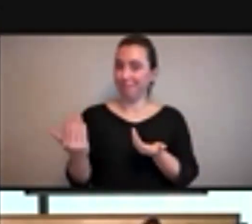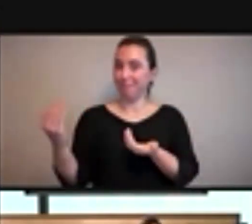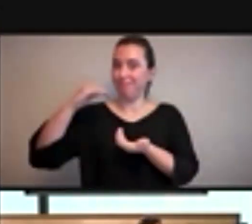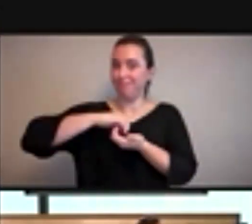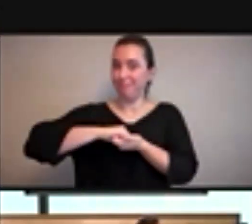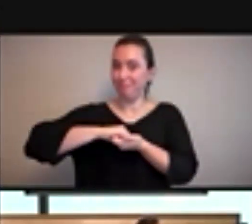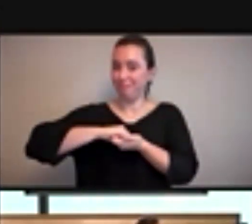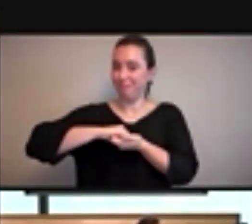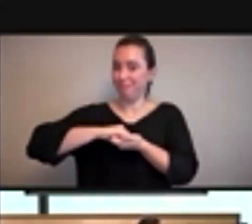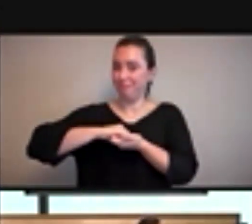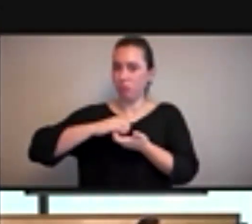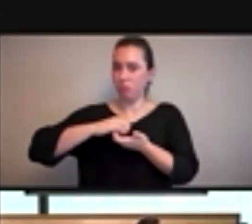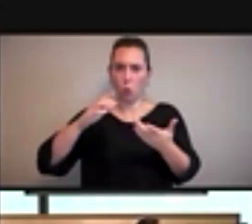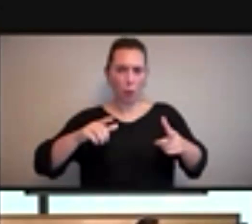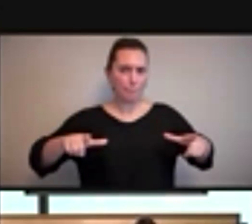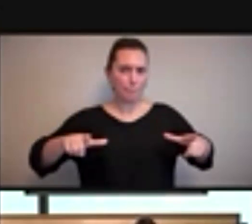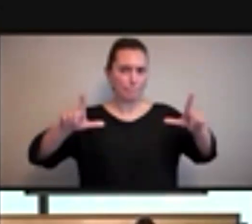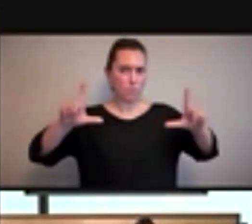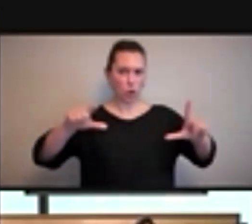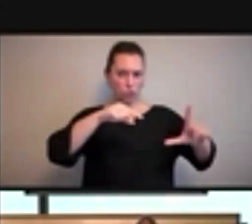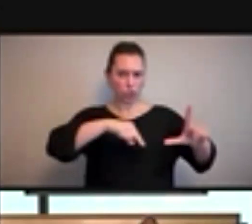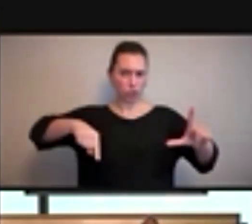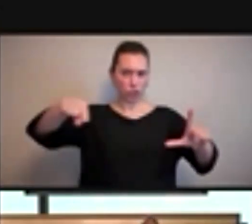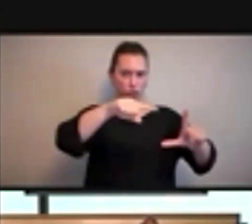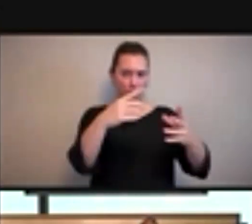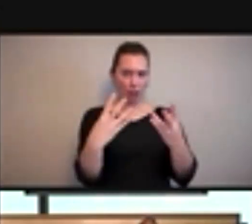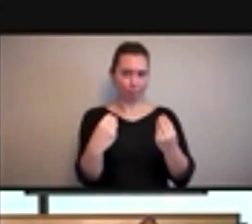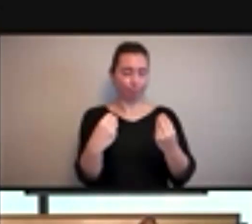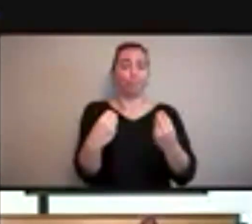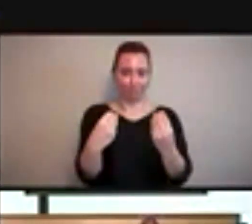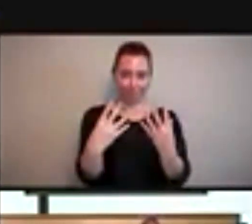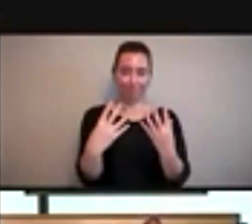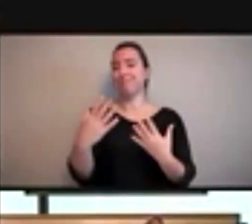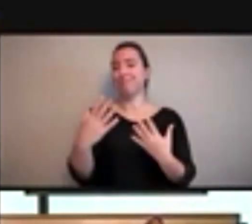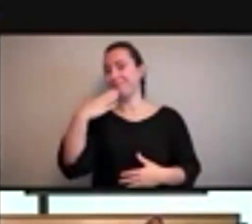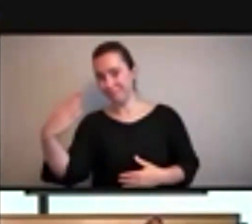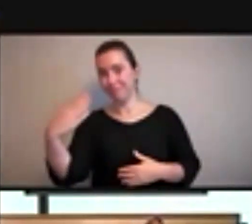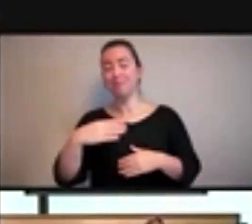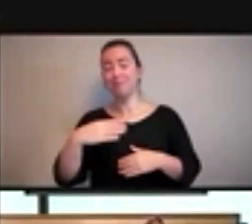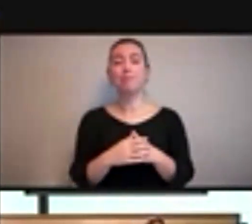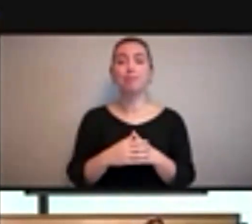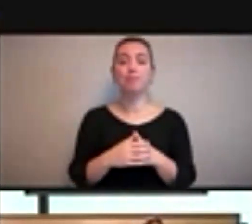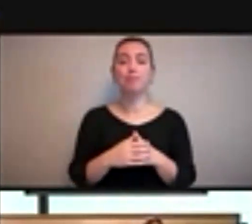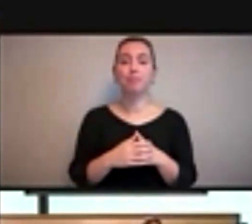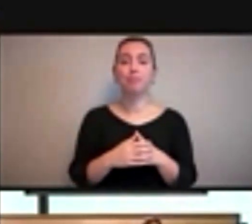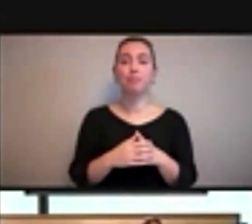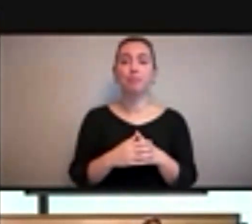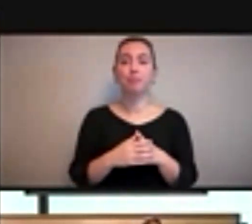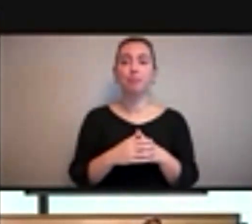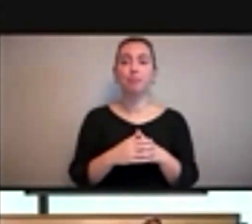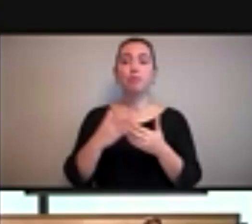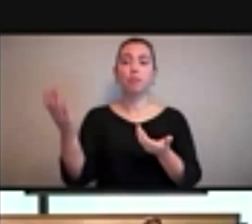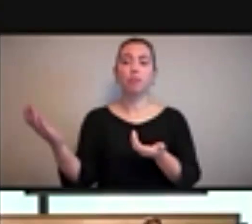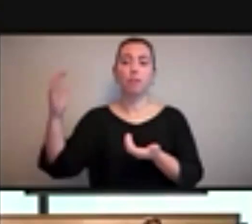just lost my monitor. Thank you. With the